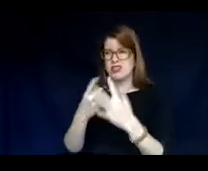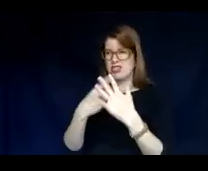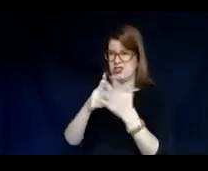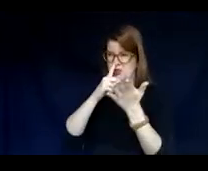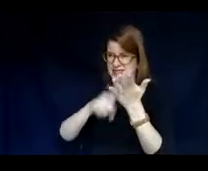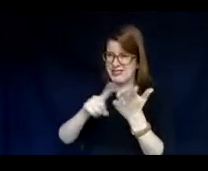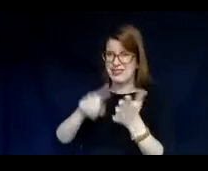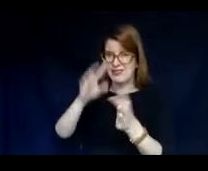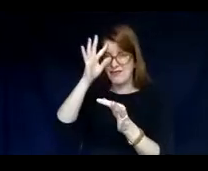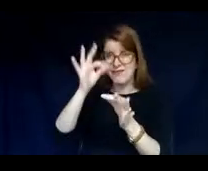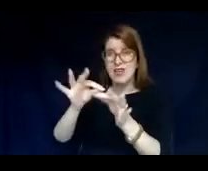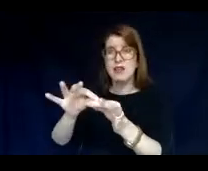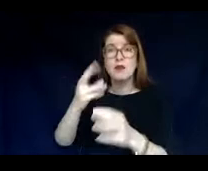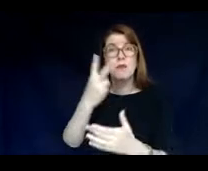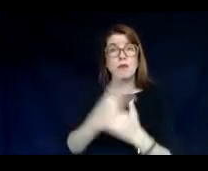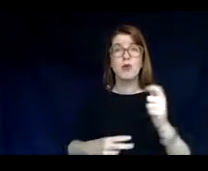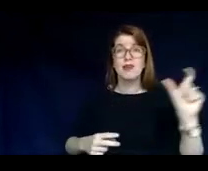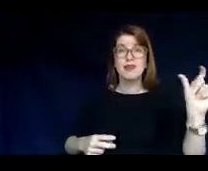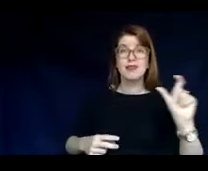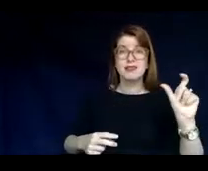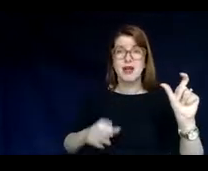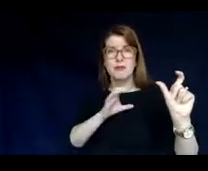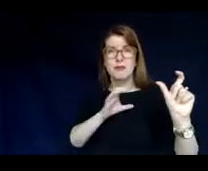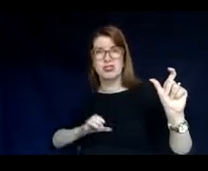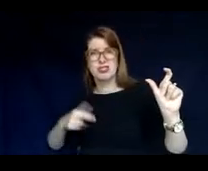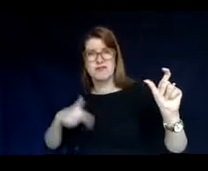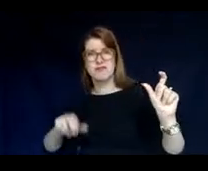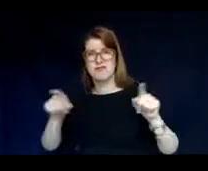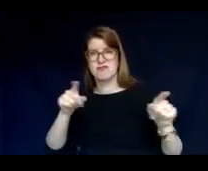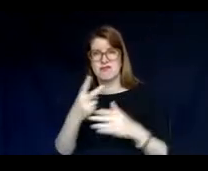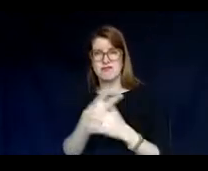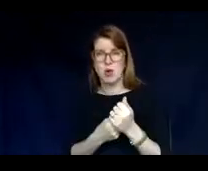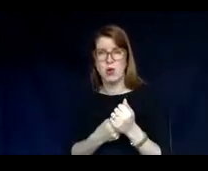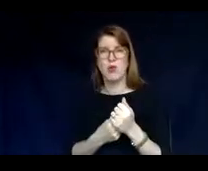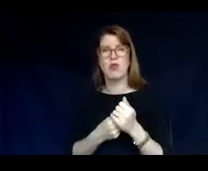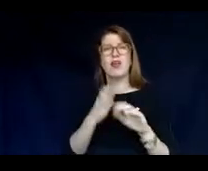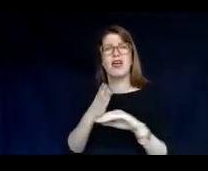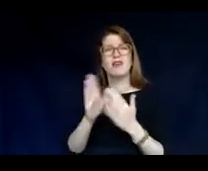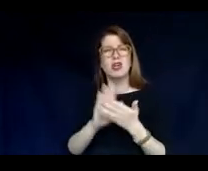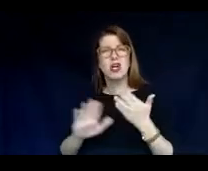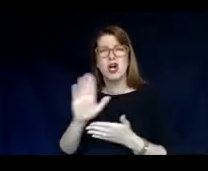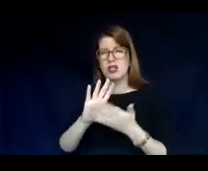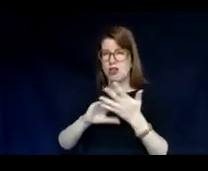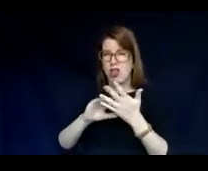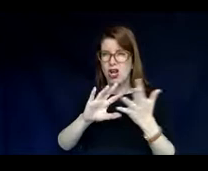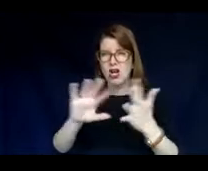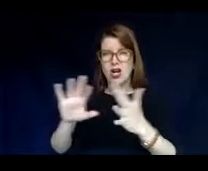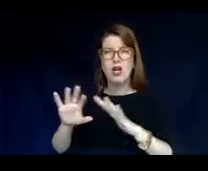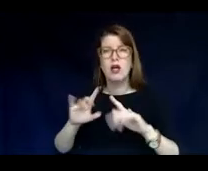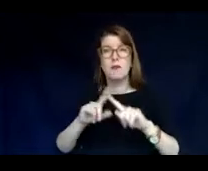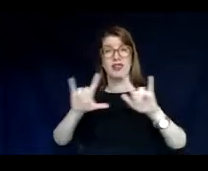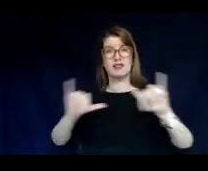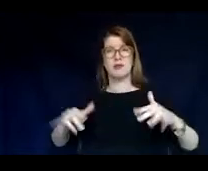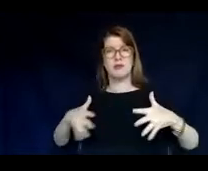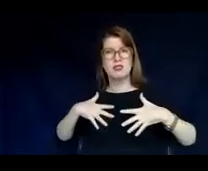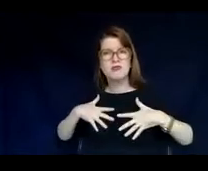heavily, and that includes both Islam and Christianity. Now, my relationship started to solidify in and out of college, but my depression and anxiety hung over